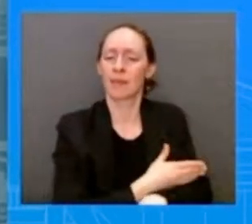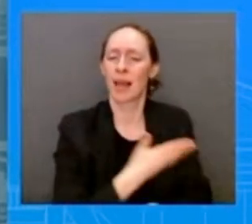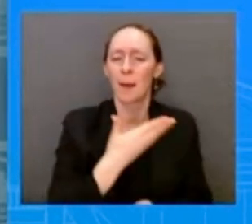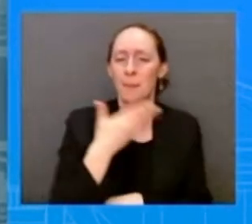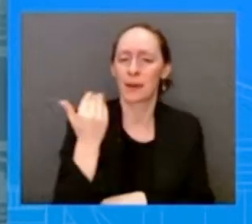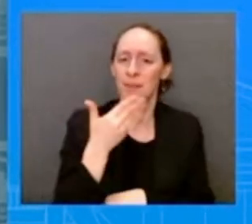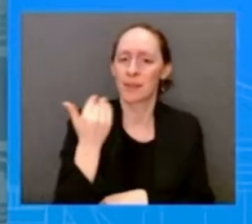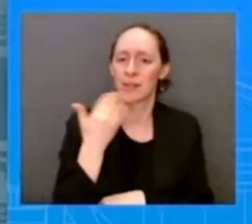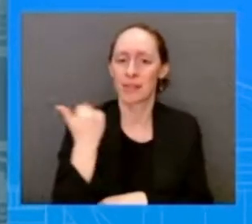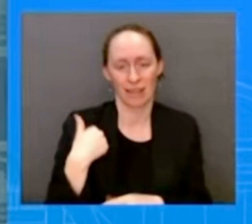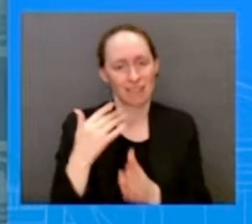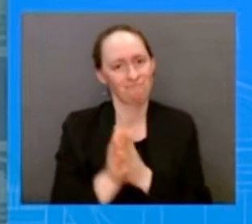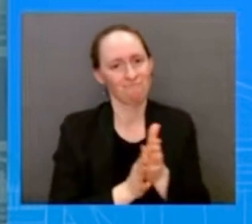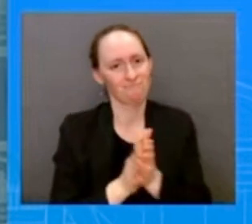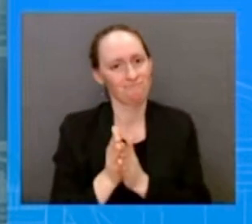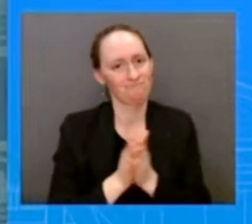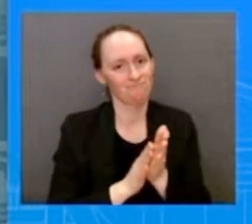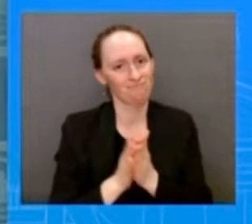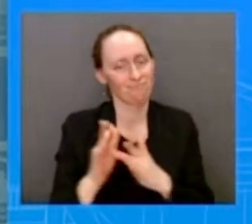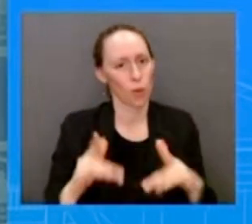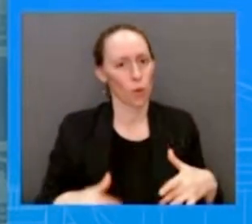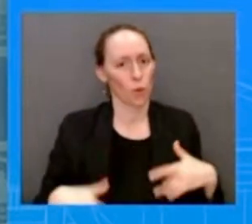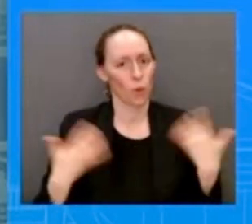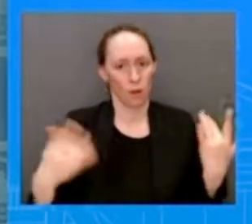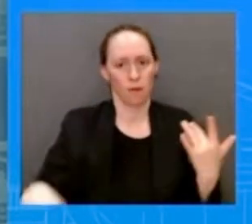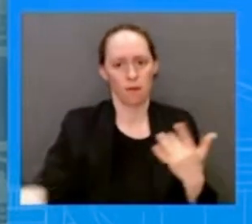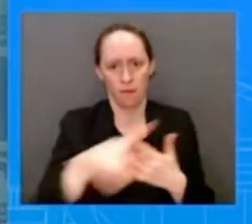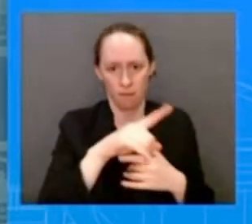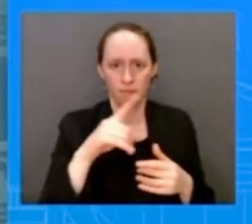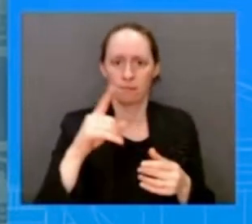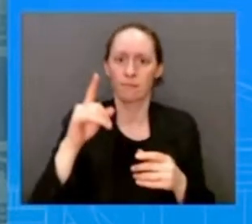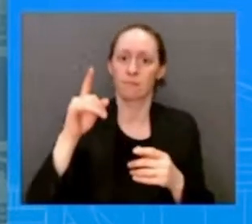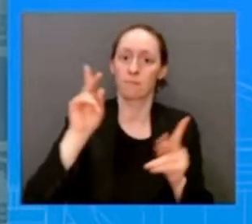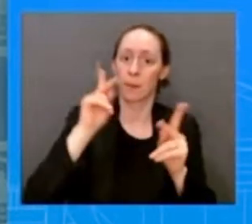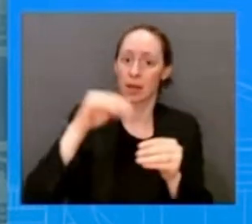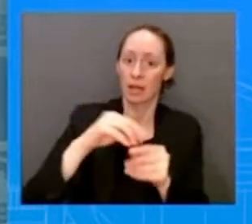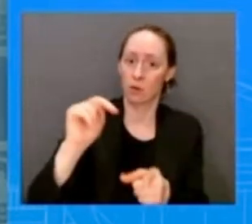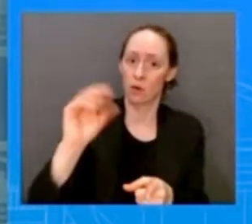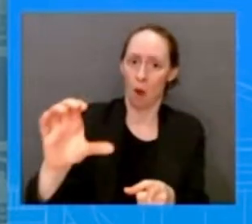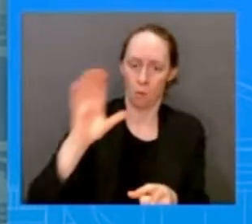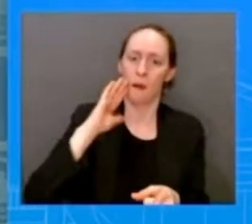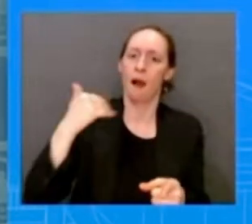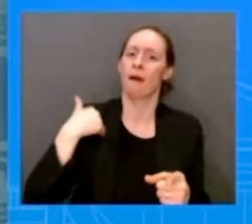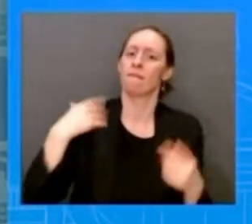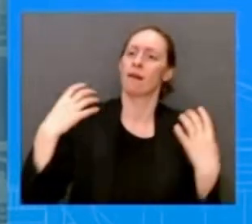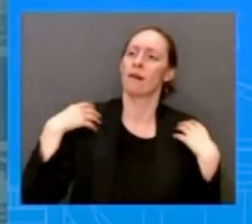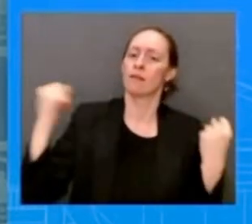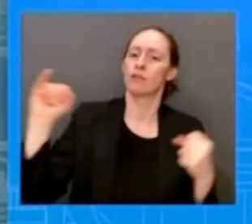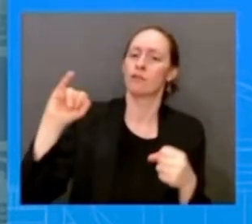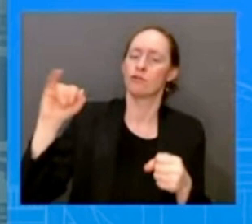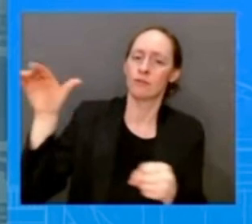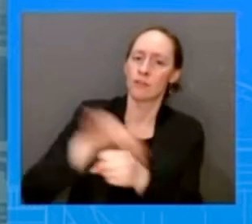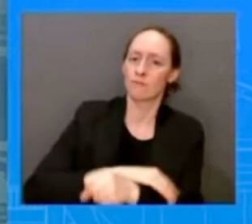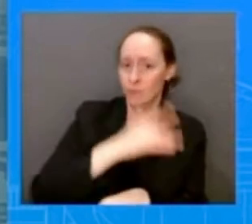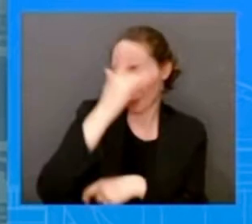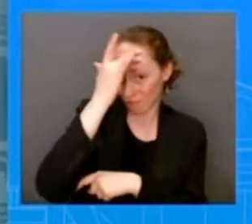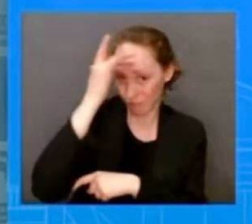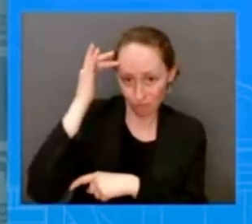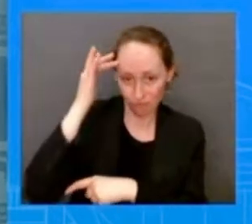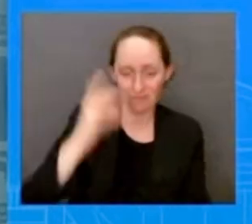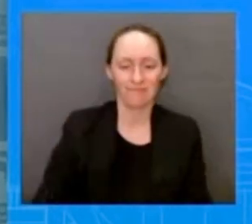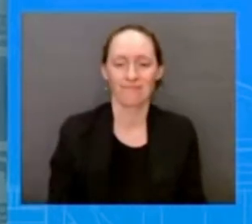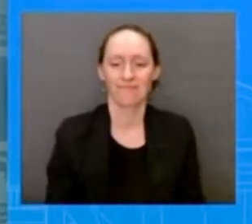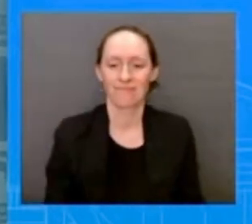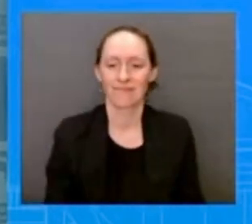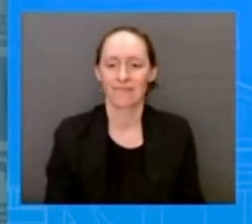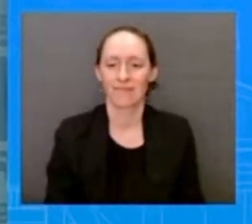Carolinians covered, which is incredibly important. Zeke, before I go to you, I forgot to tell Peter to welcome back and congratulations on being a dad. And